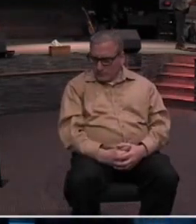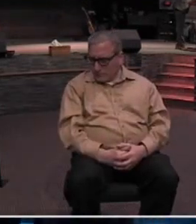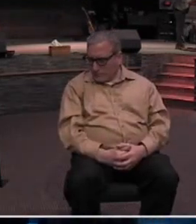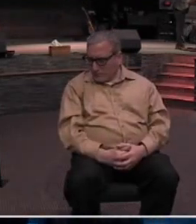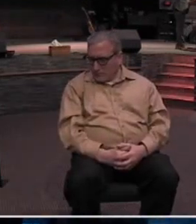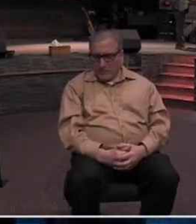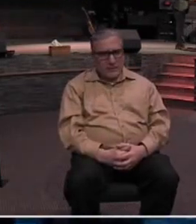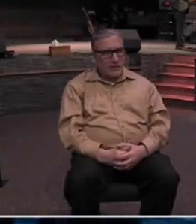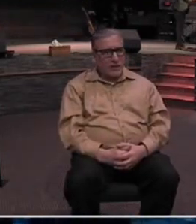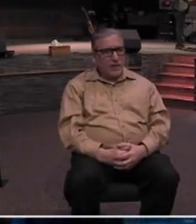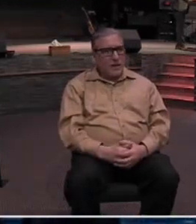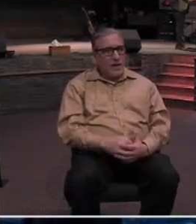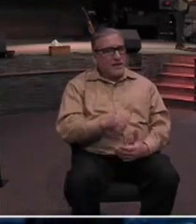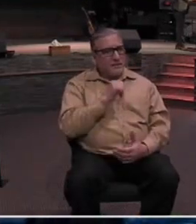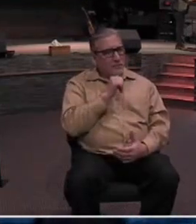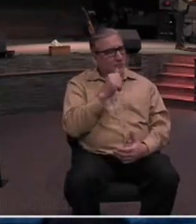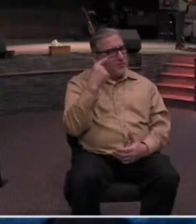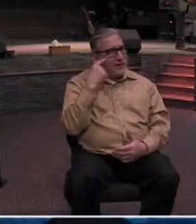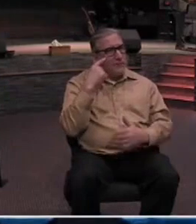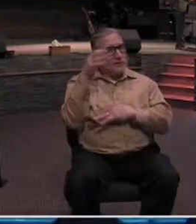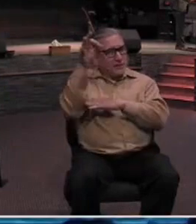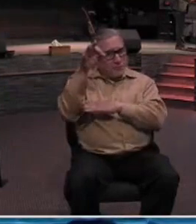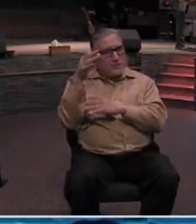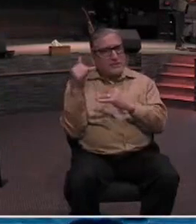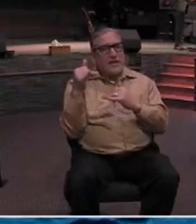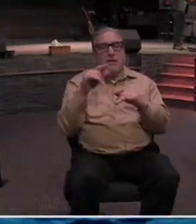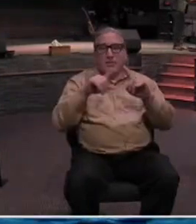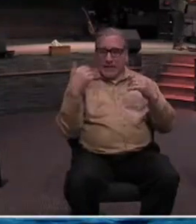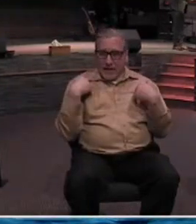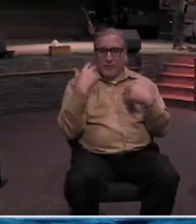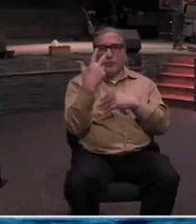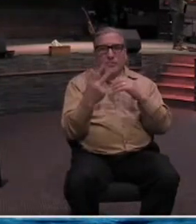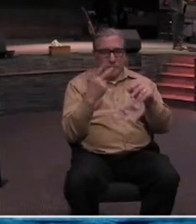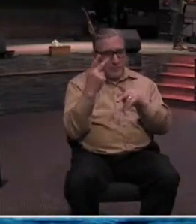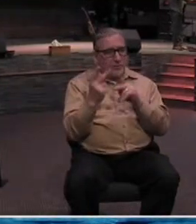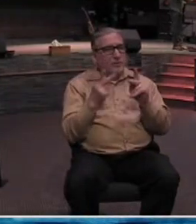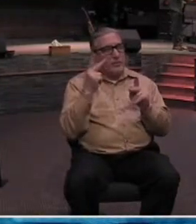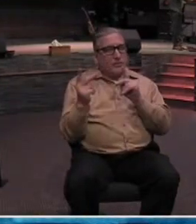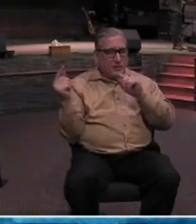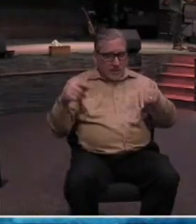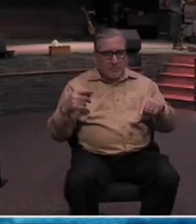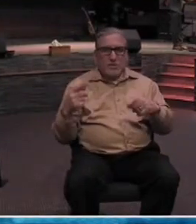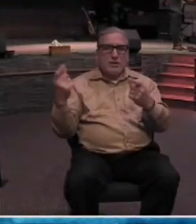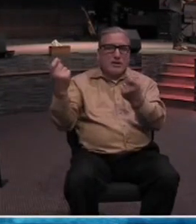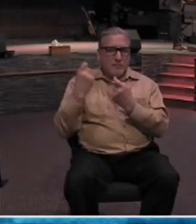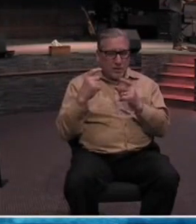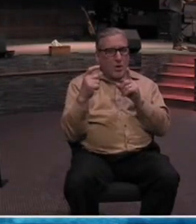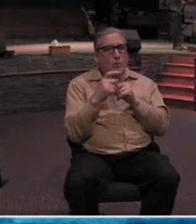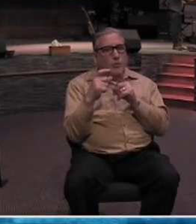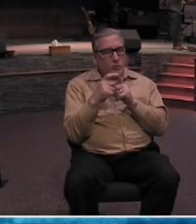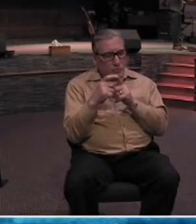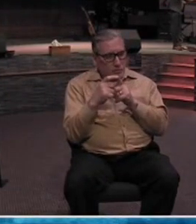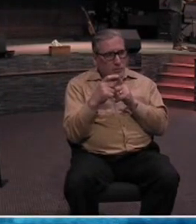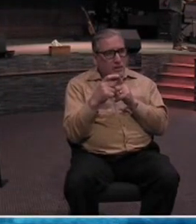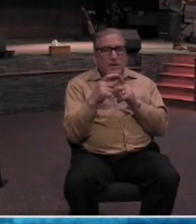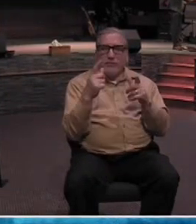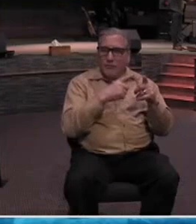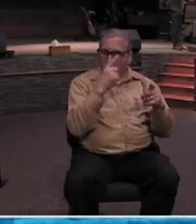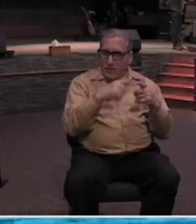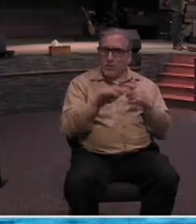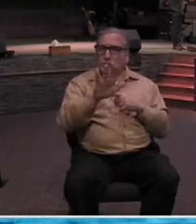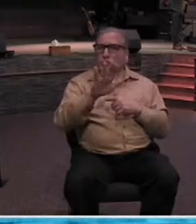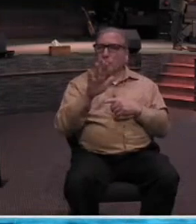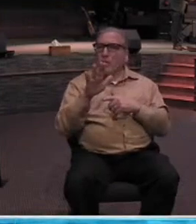I was not one to preach here today, but I had three elders that came and gave me a word. And then your